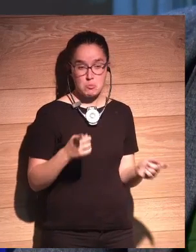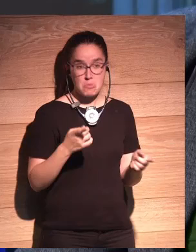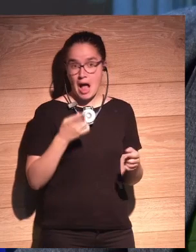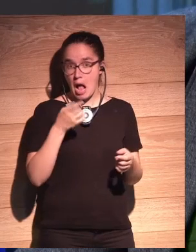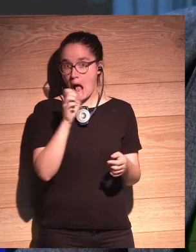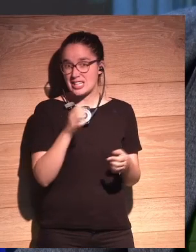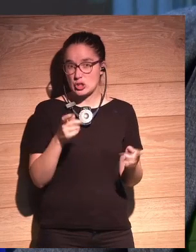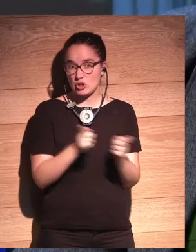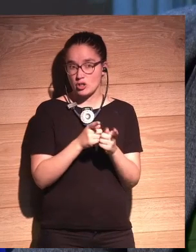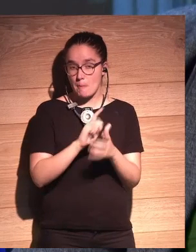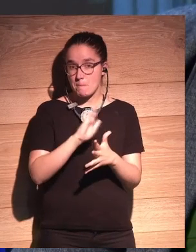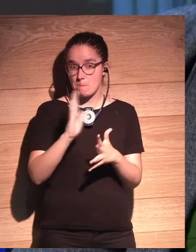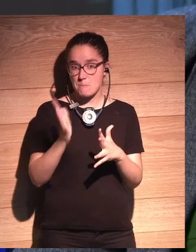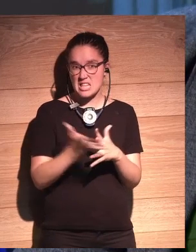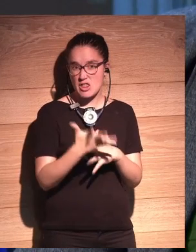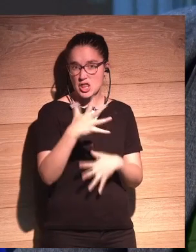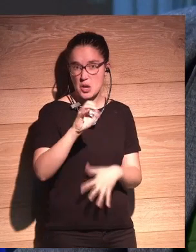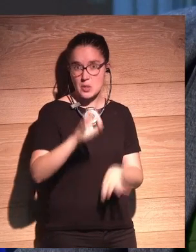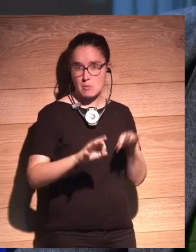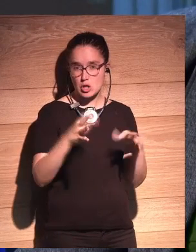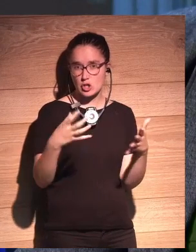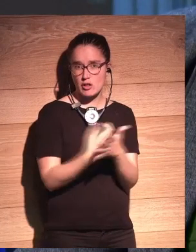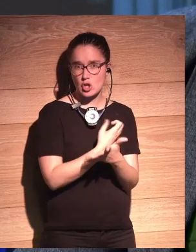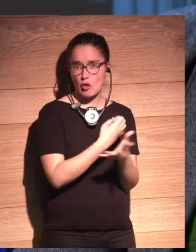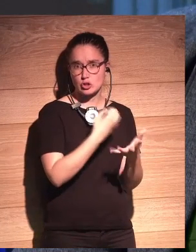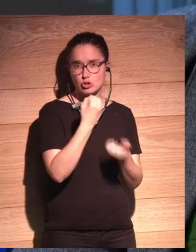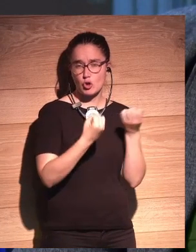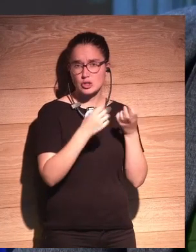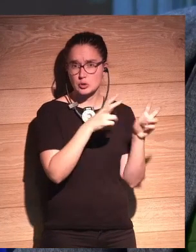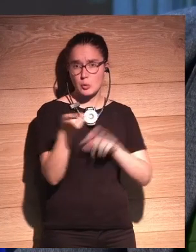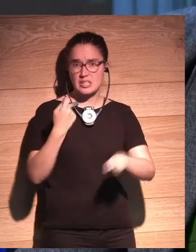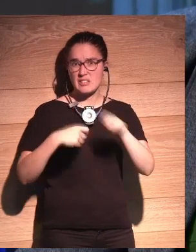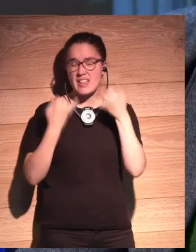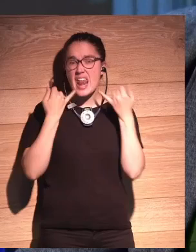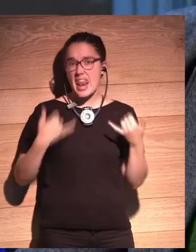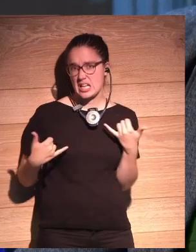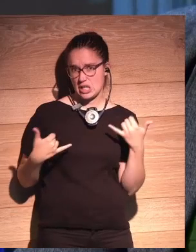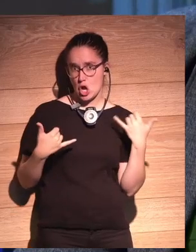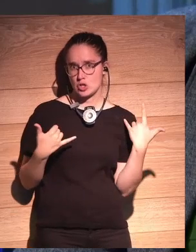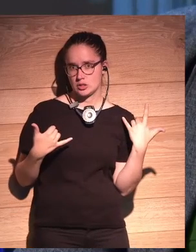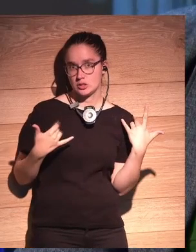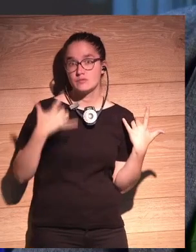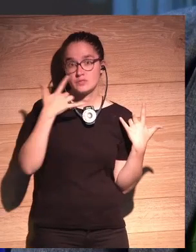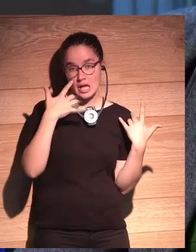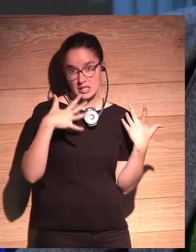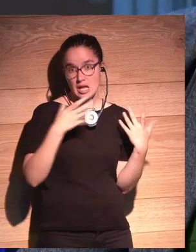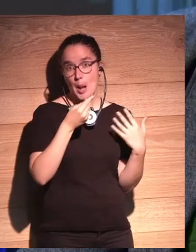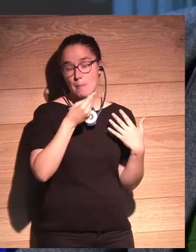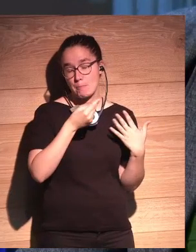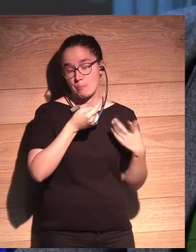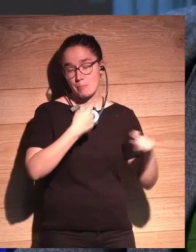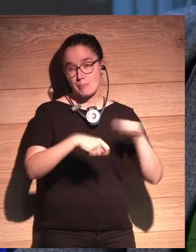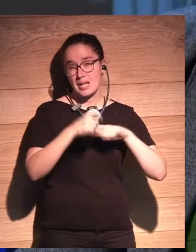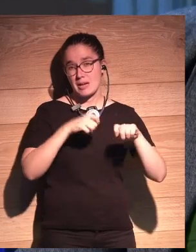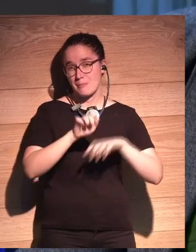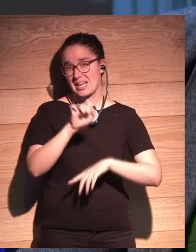in Norway are electric. And it's the biggest market, not just per person, but in total volumes when